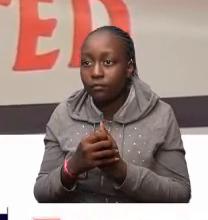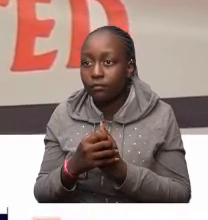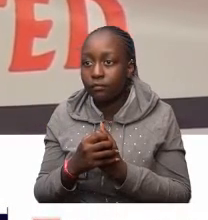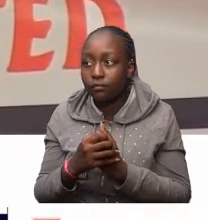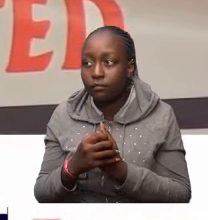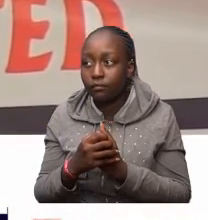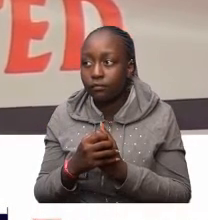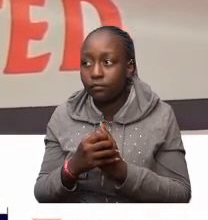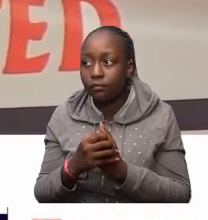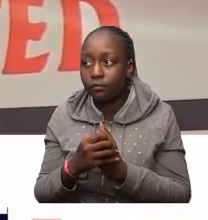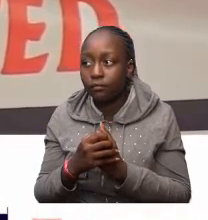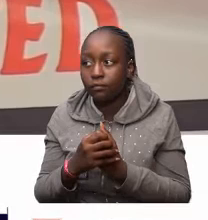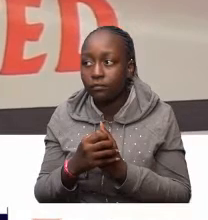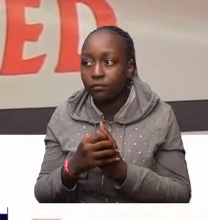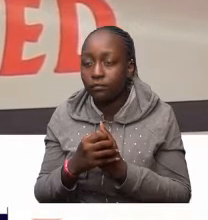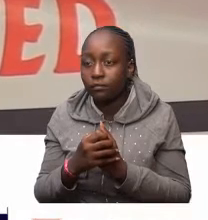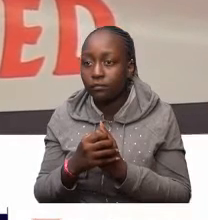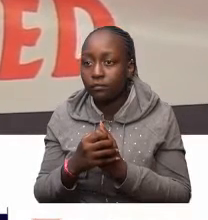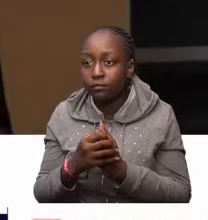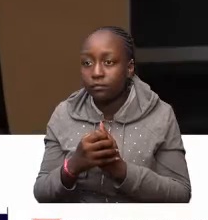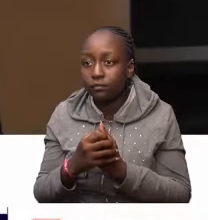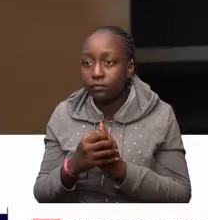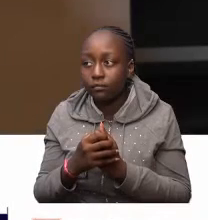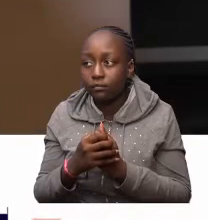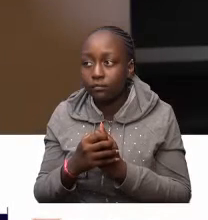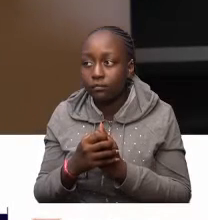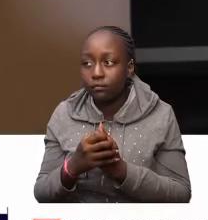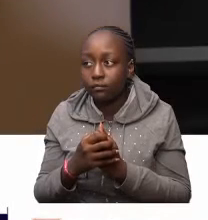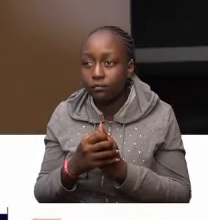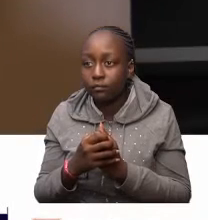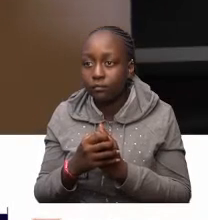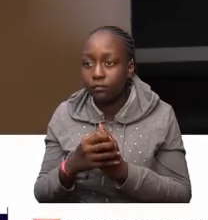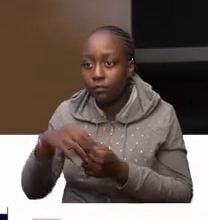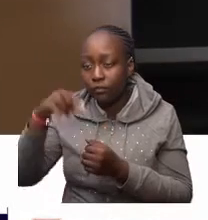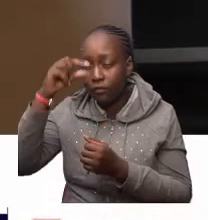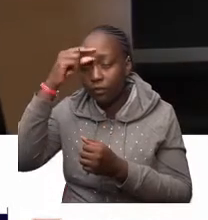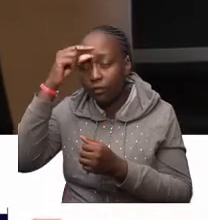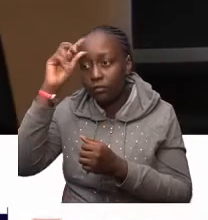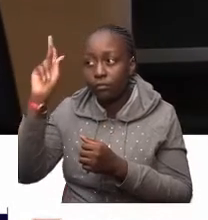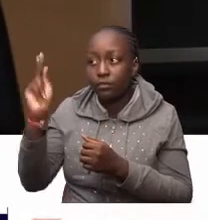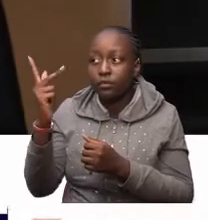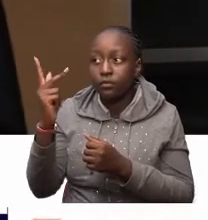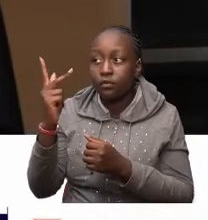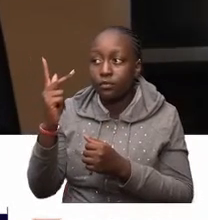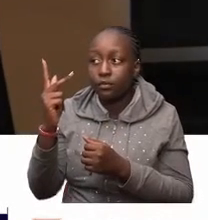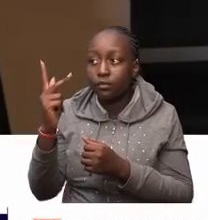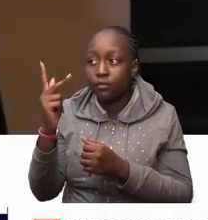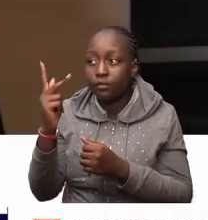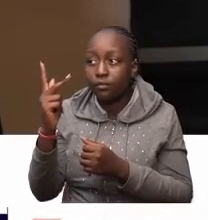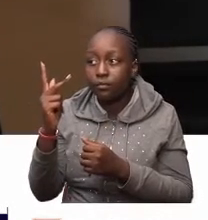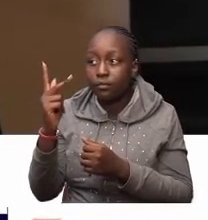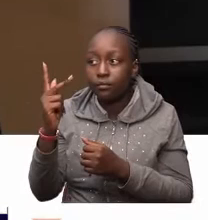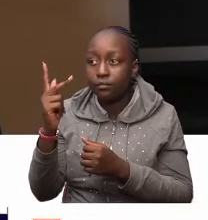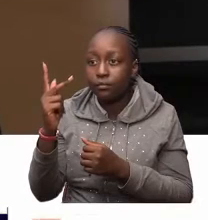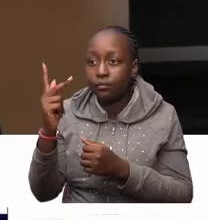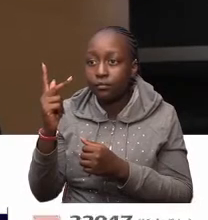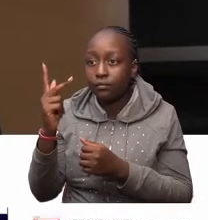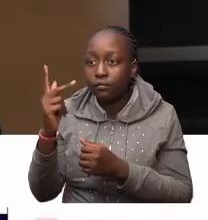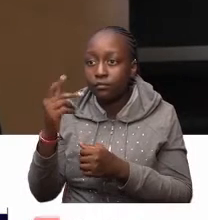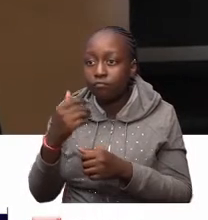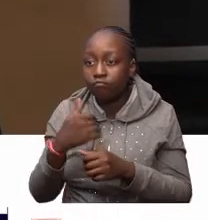selectors don't prove the stuff. The government of Kenya has put quite a